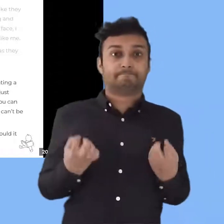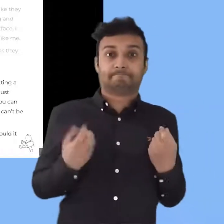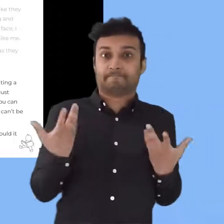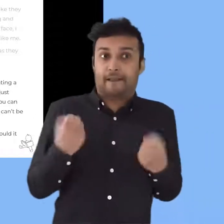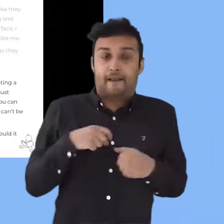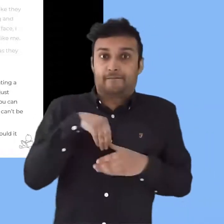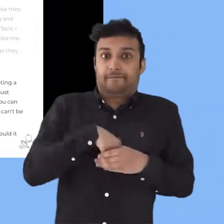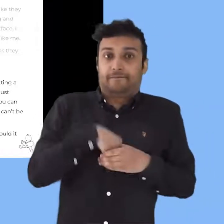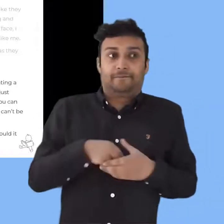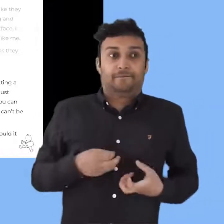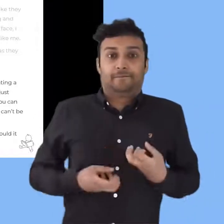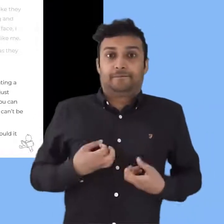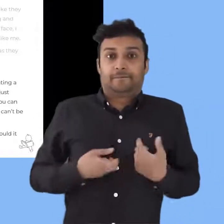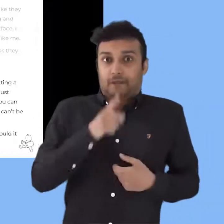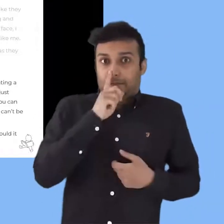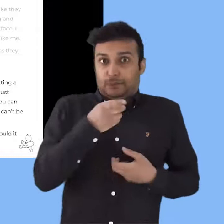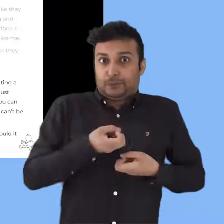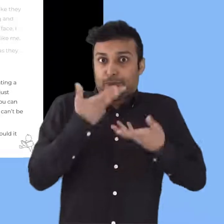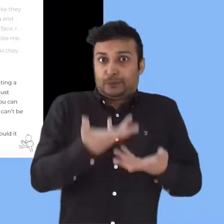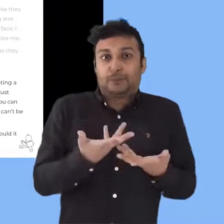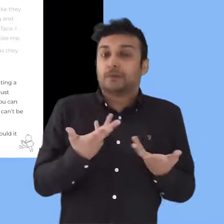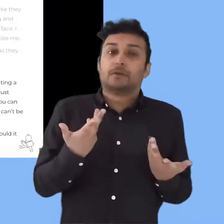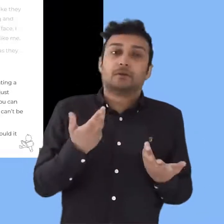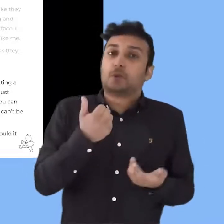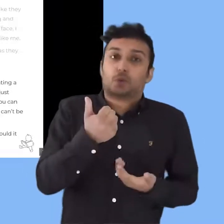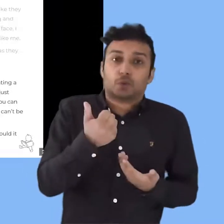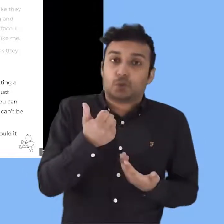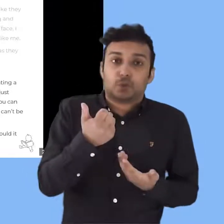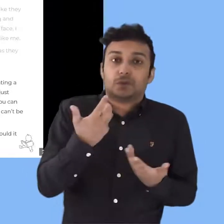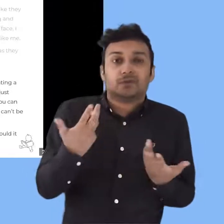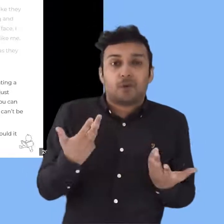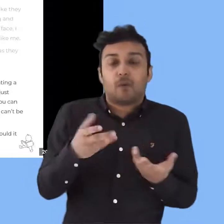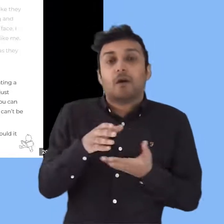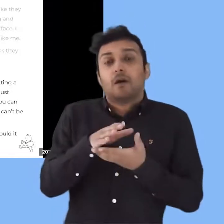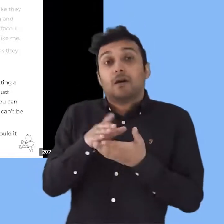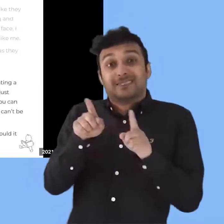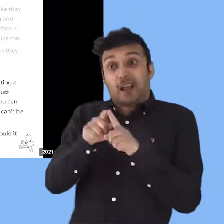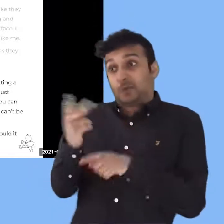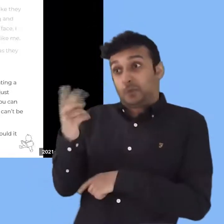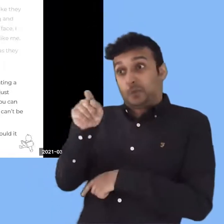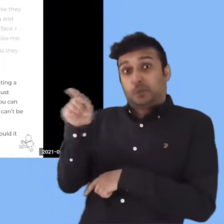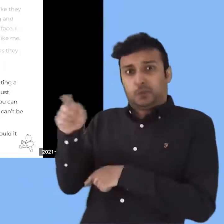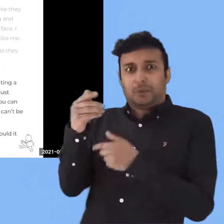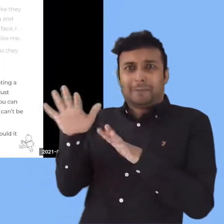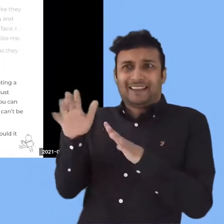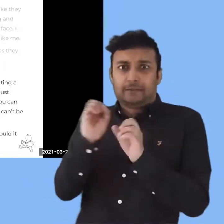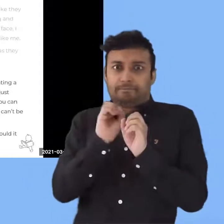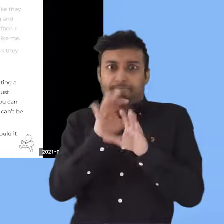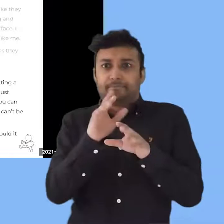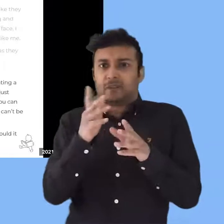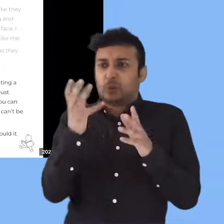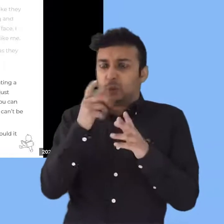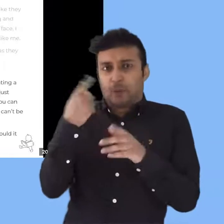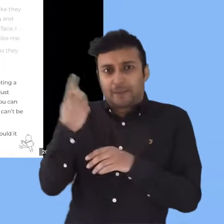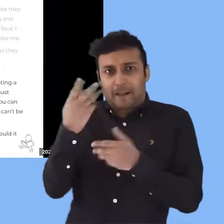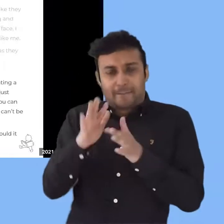And two of these practitioners that I interviewed, they'd experienced quite significant cases of racism, but they didn't know where to turn or